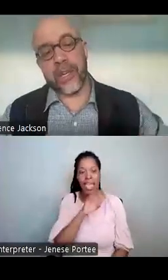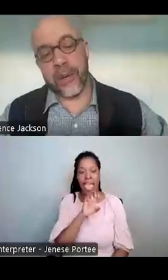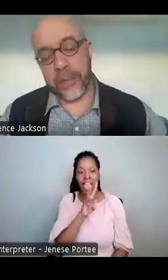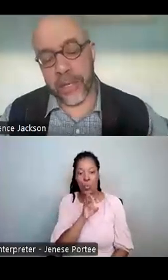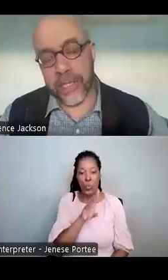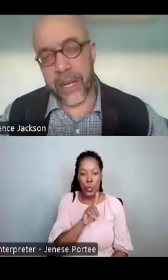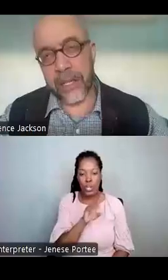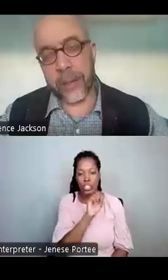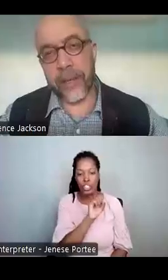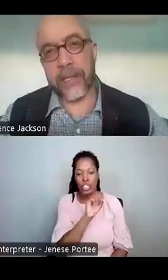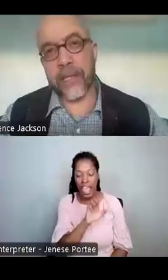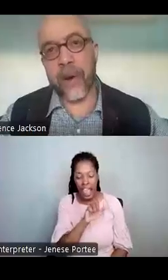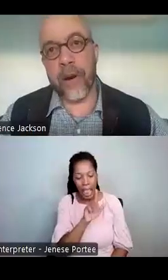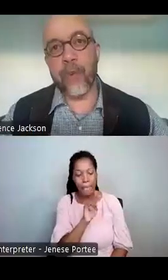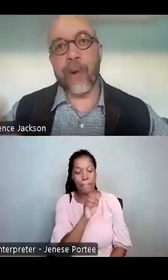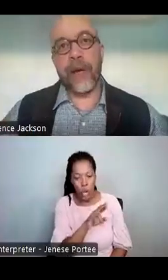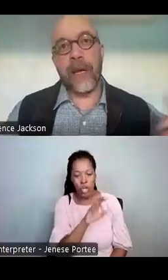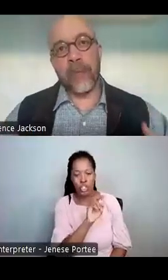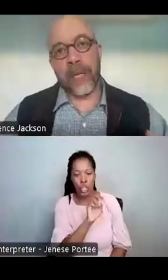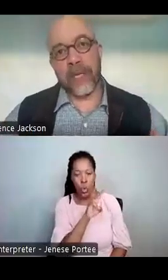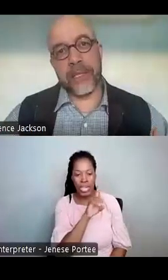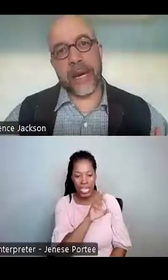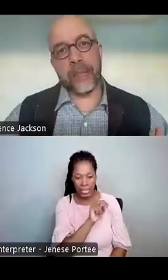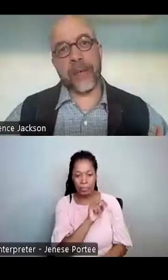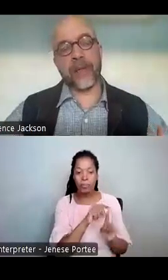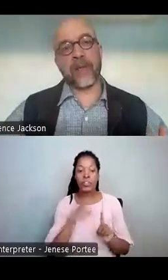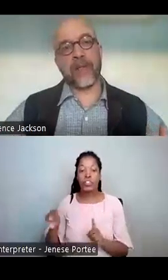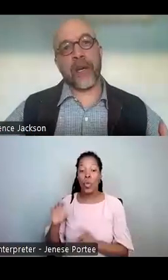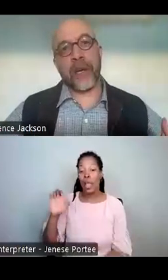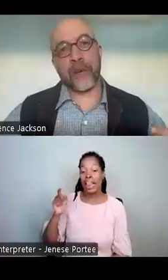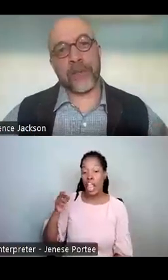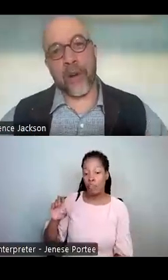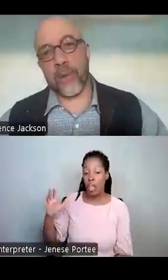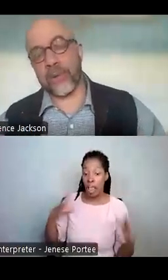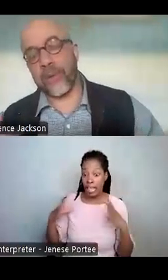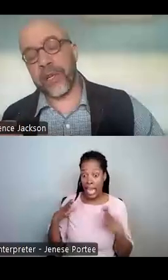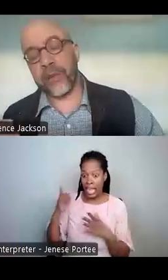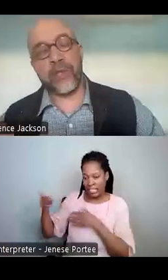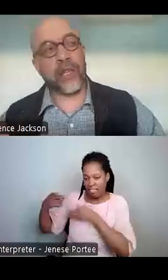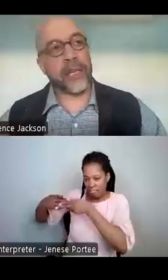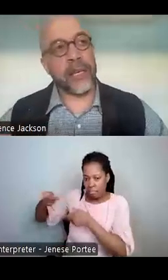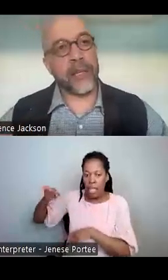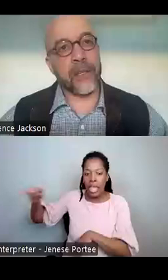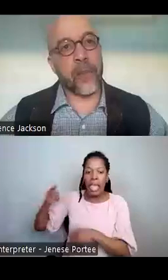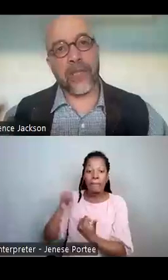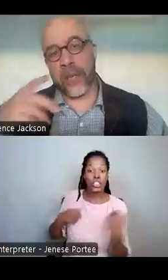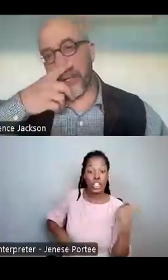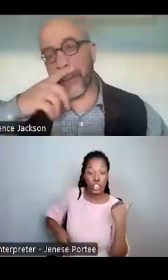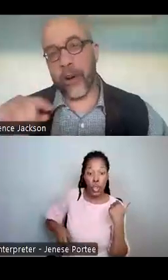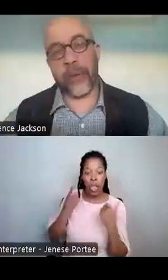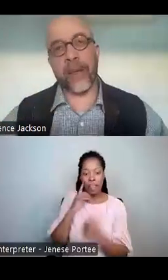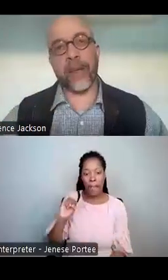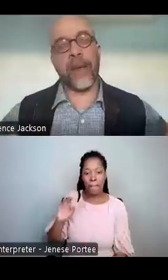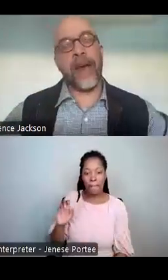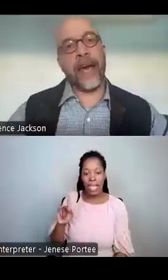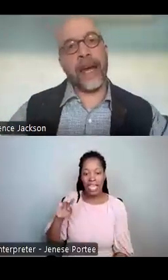musicians. Clarence Holiday plays guitar for McKinney's Cotton Pickers, which also includes like parts of the Andy